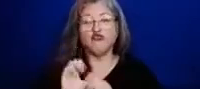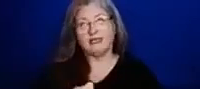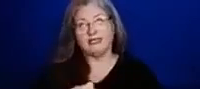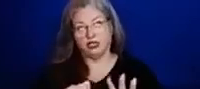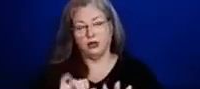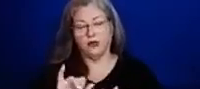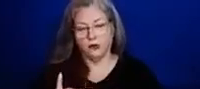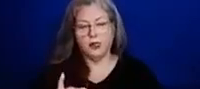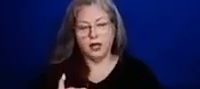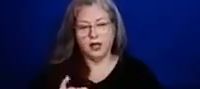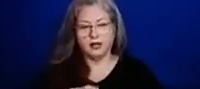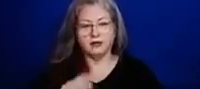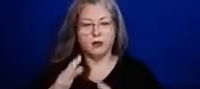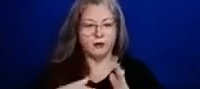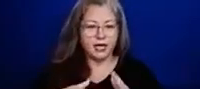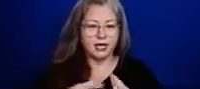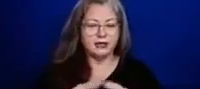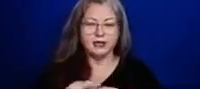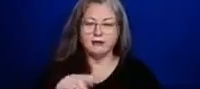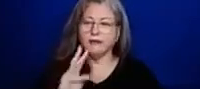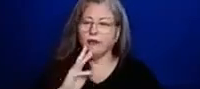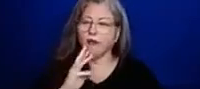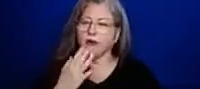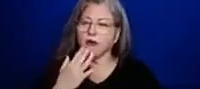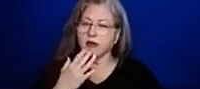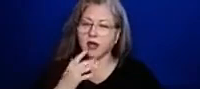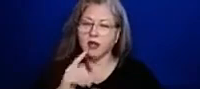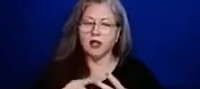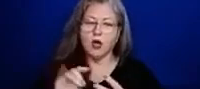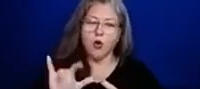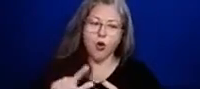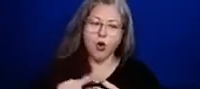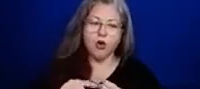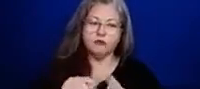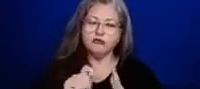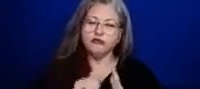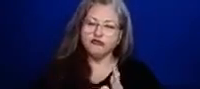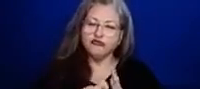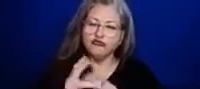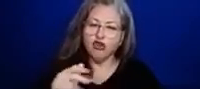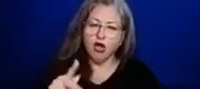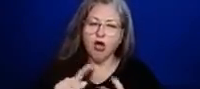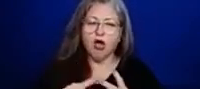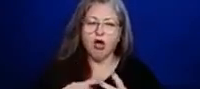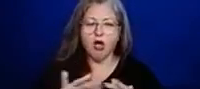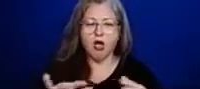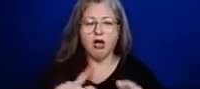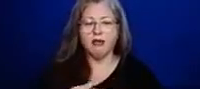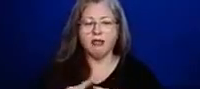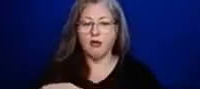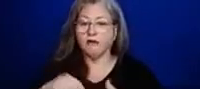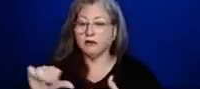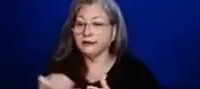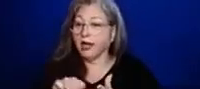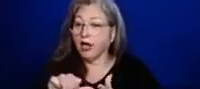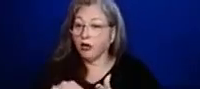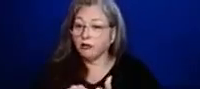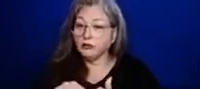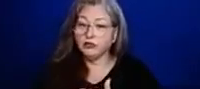is painting, that it's watercolor, oil, chalk, many things. And then you have sculpture that can